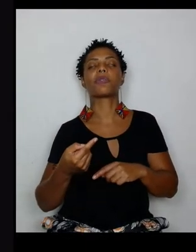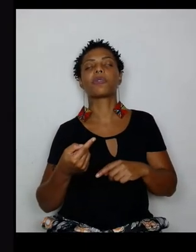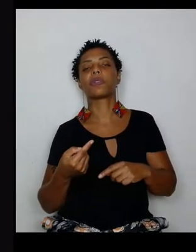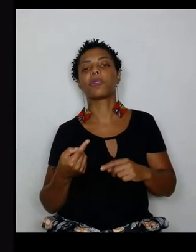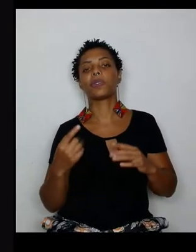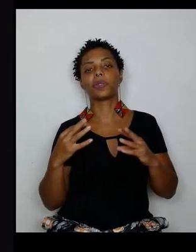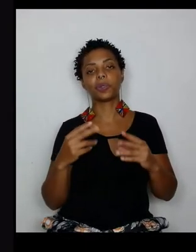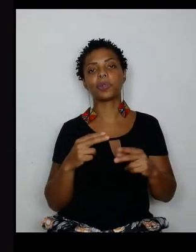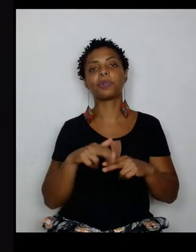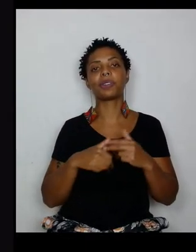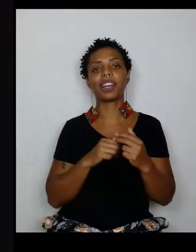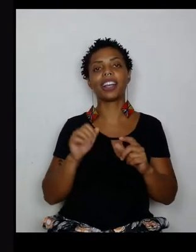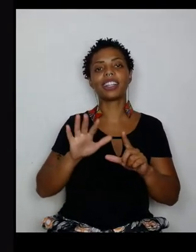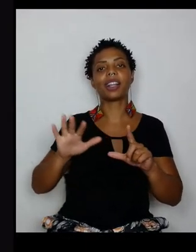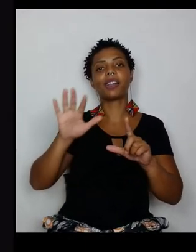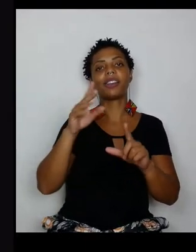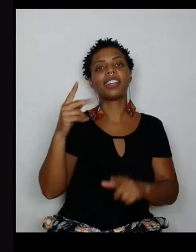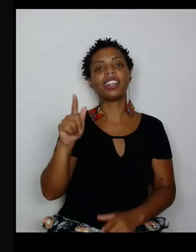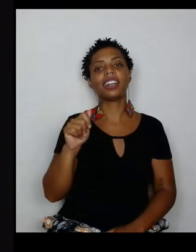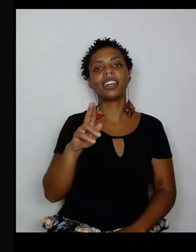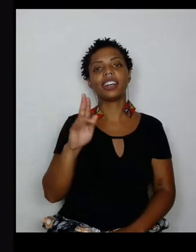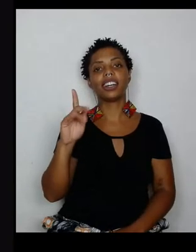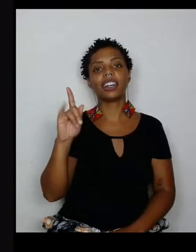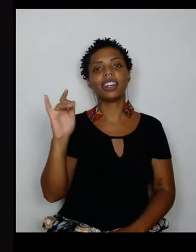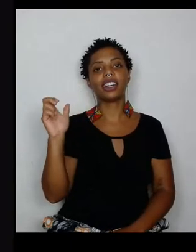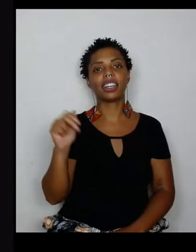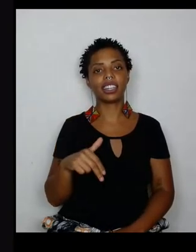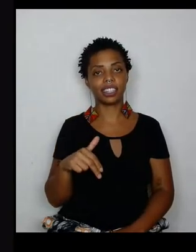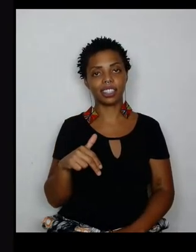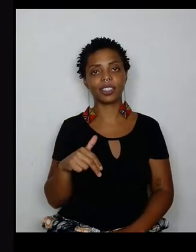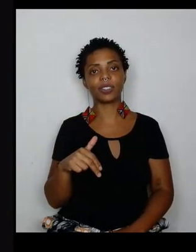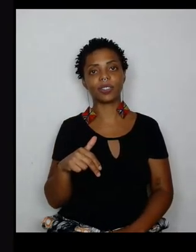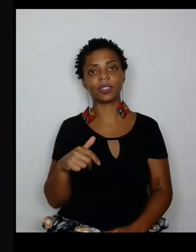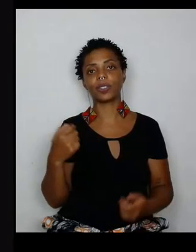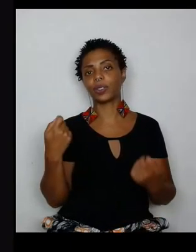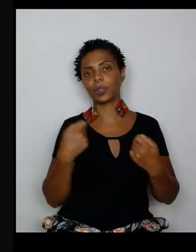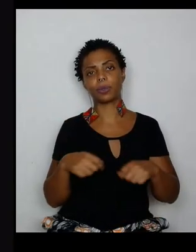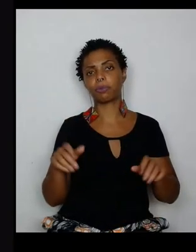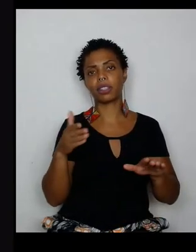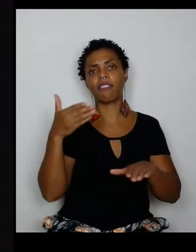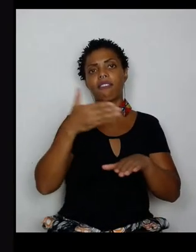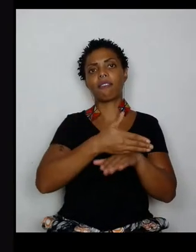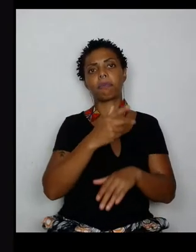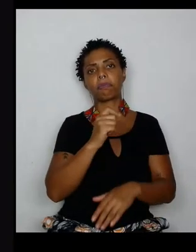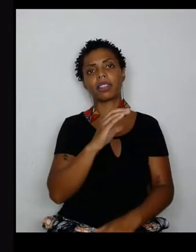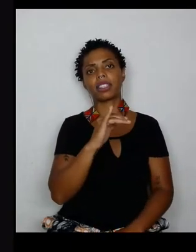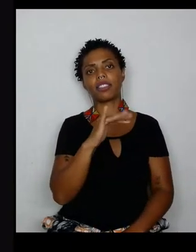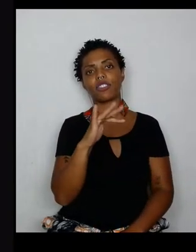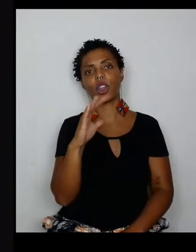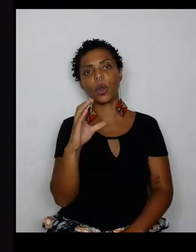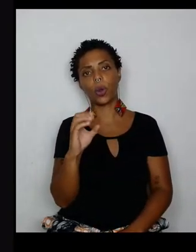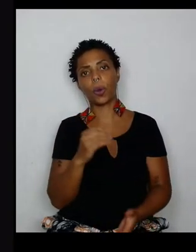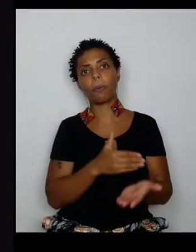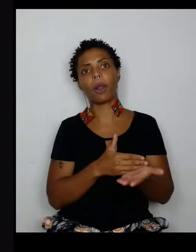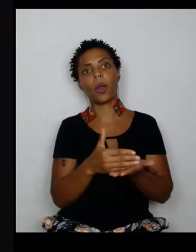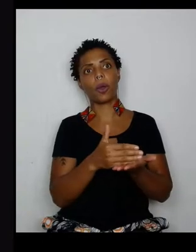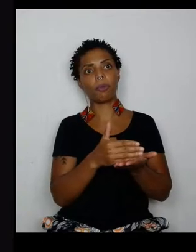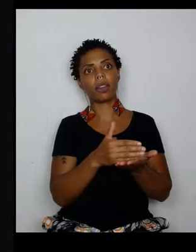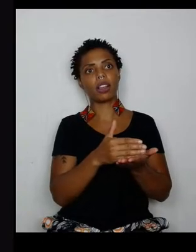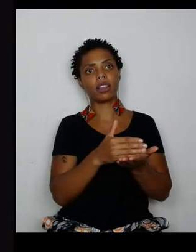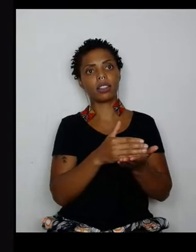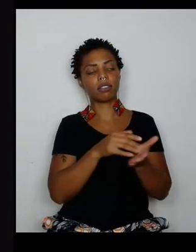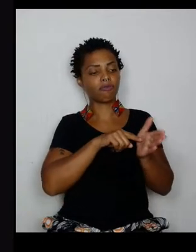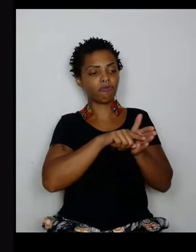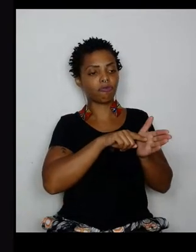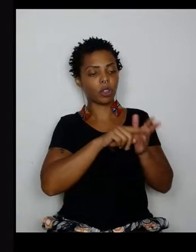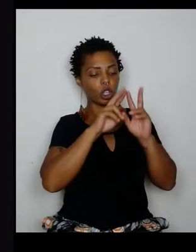gagan did not need to go to the pacific to engage in an exploration of self and other arguably he always saw the other